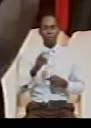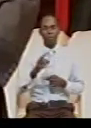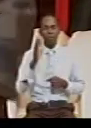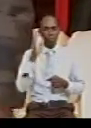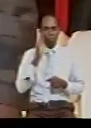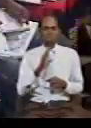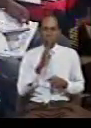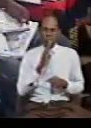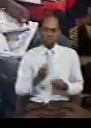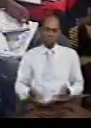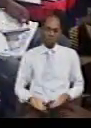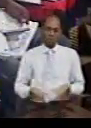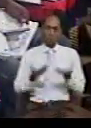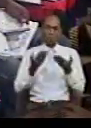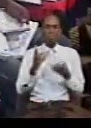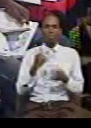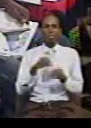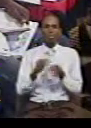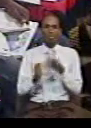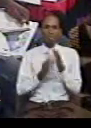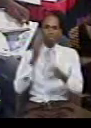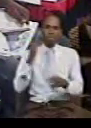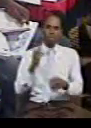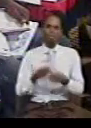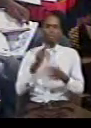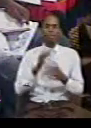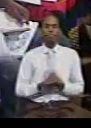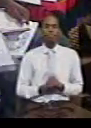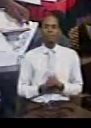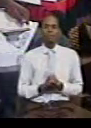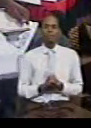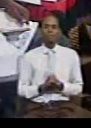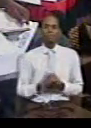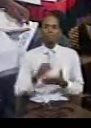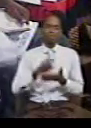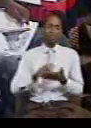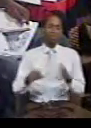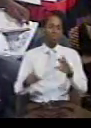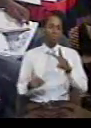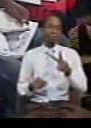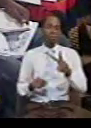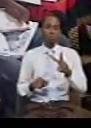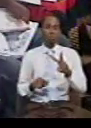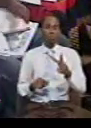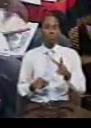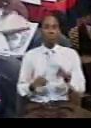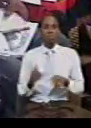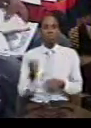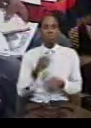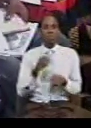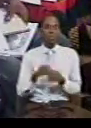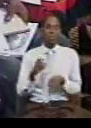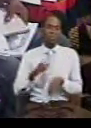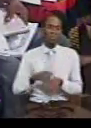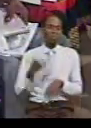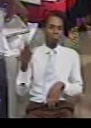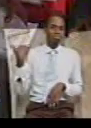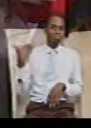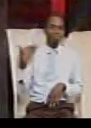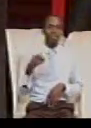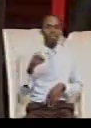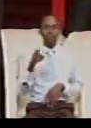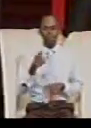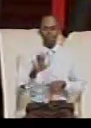quickened in Jesus' name. But still, wherein in time past ye